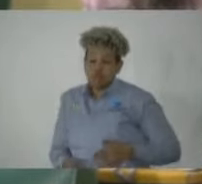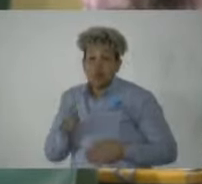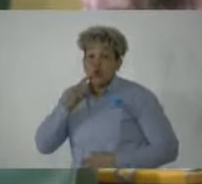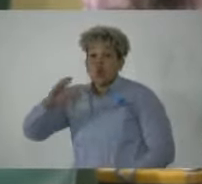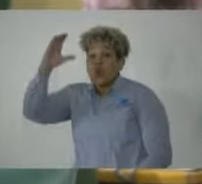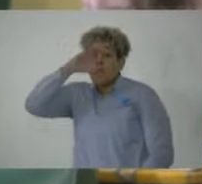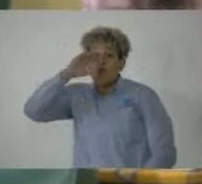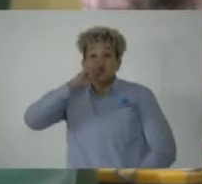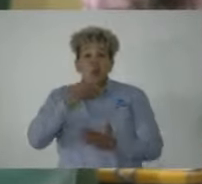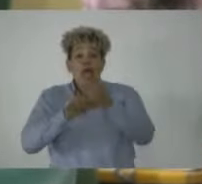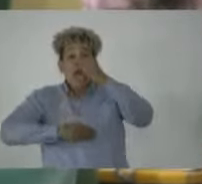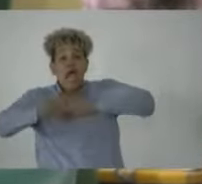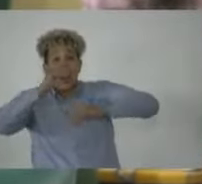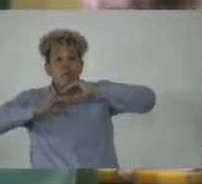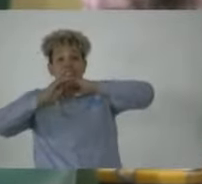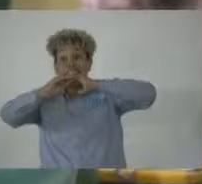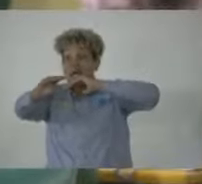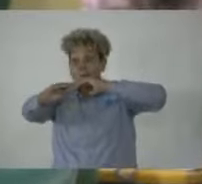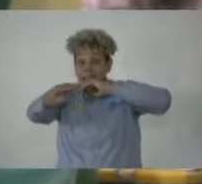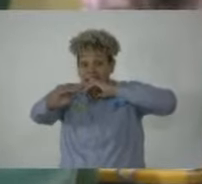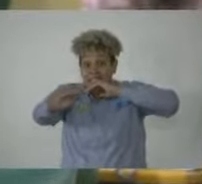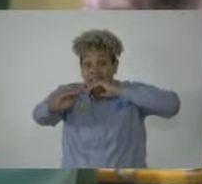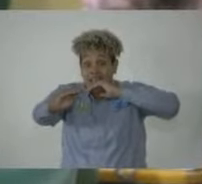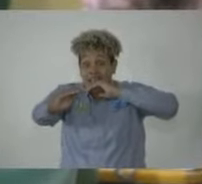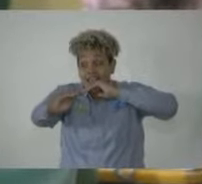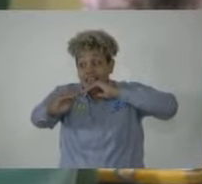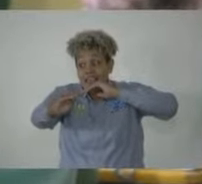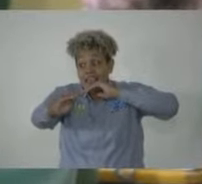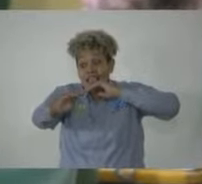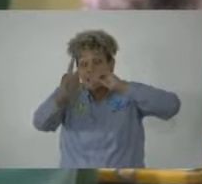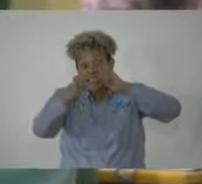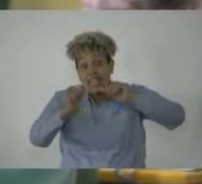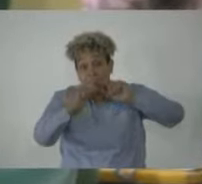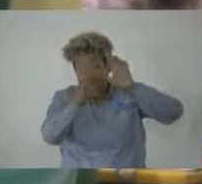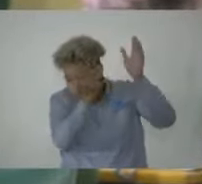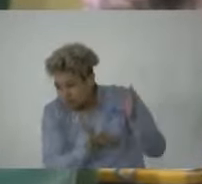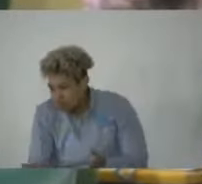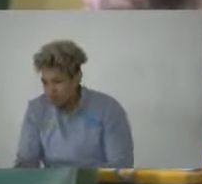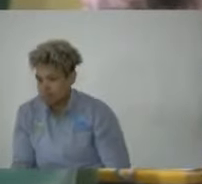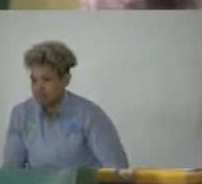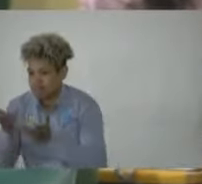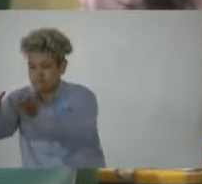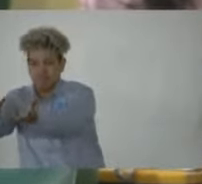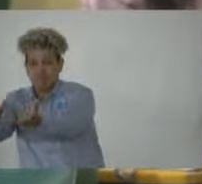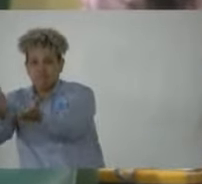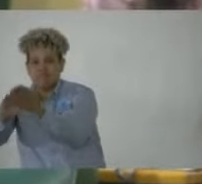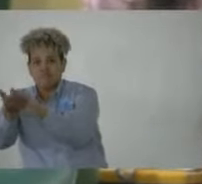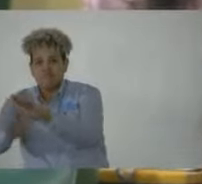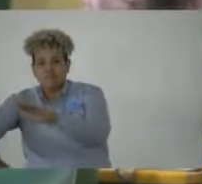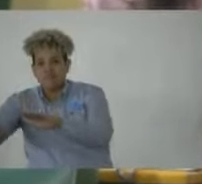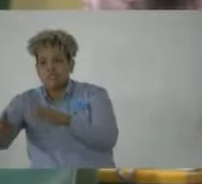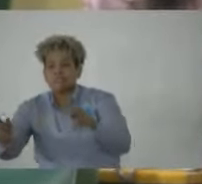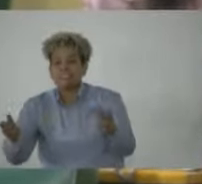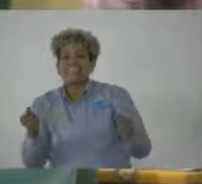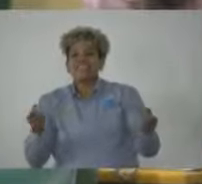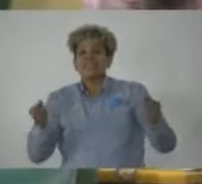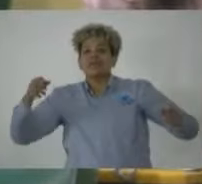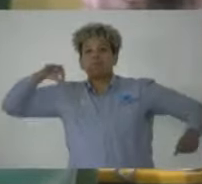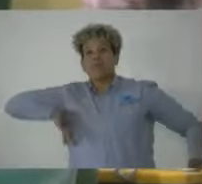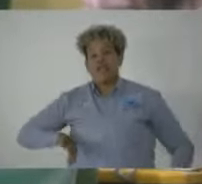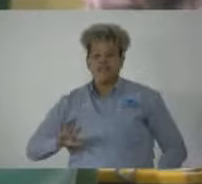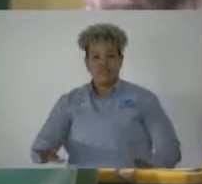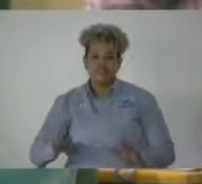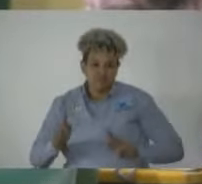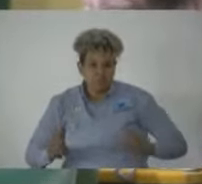pursues economic stability and then turns around and leverages that economic stability in the interest of the Jamaican